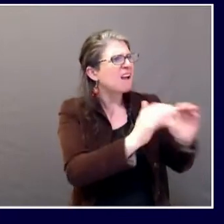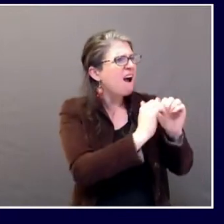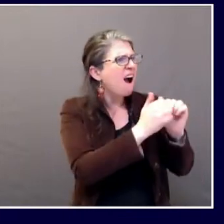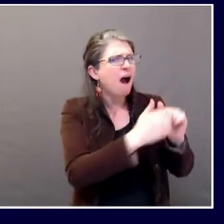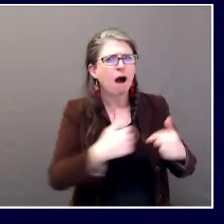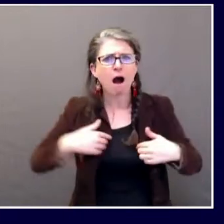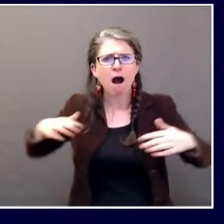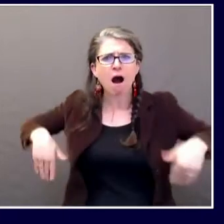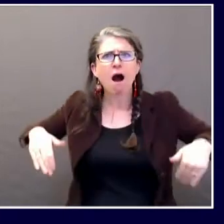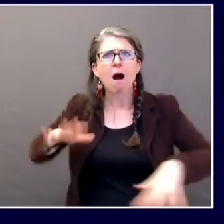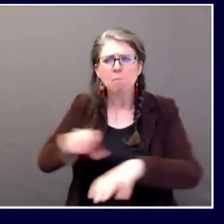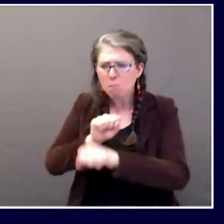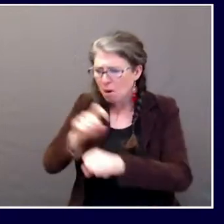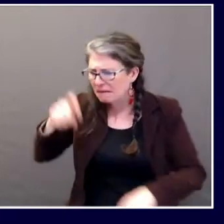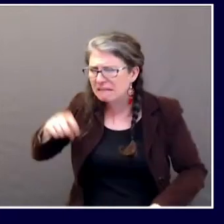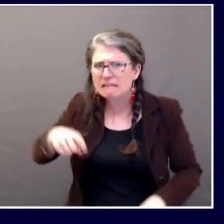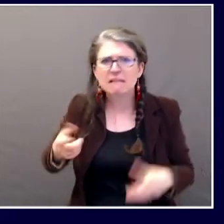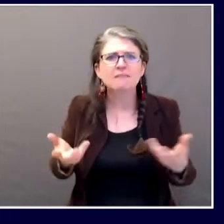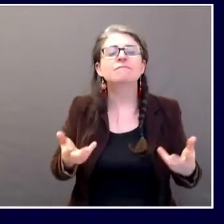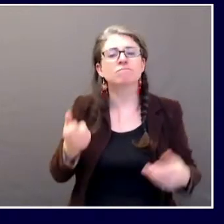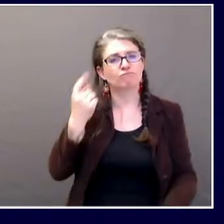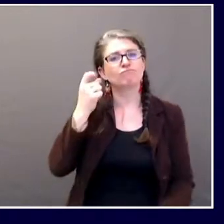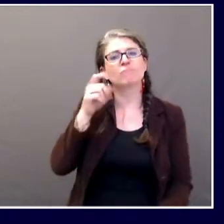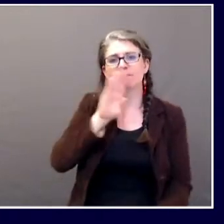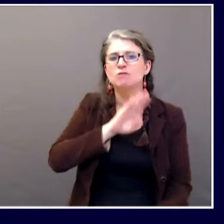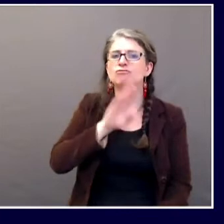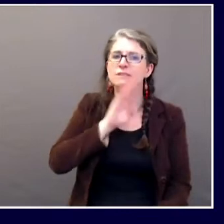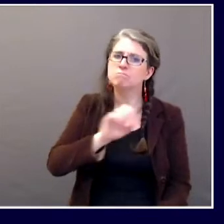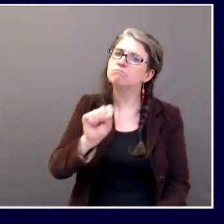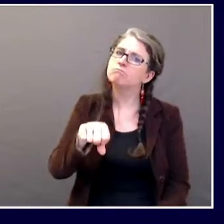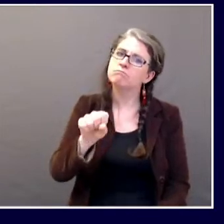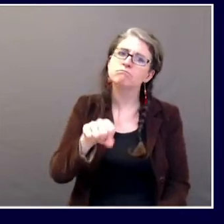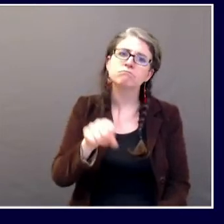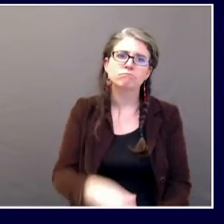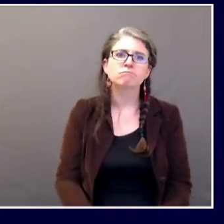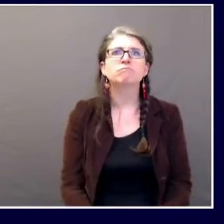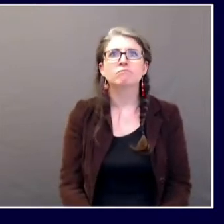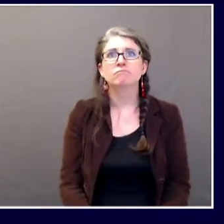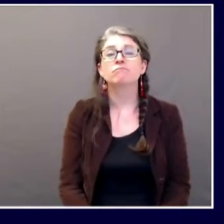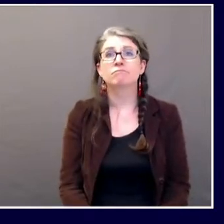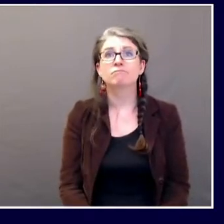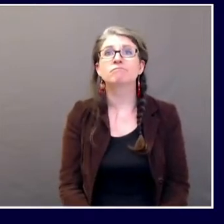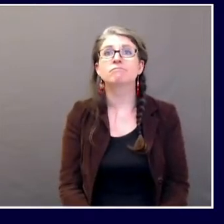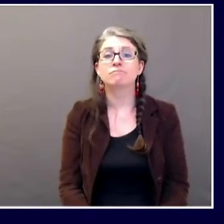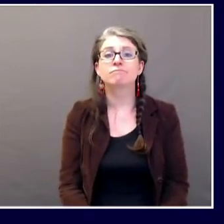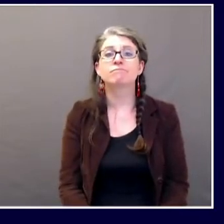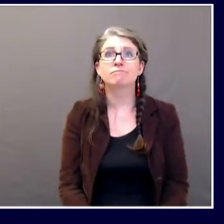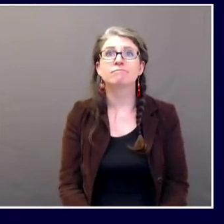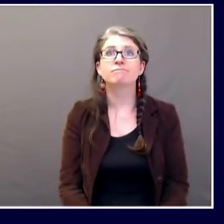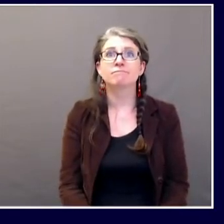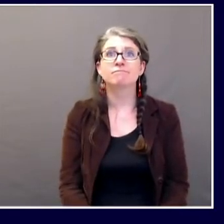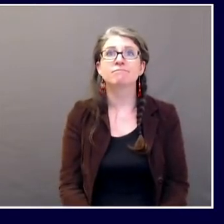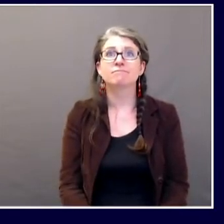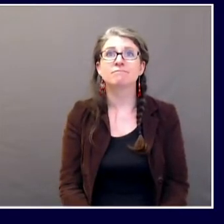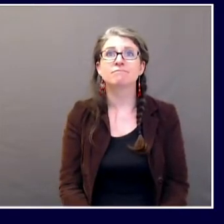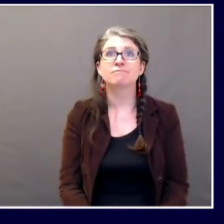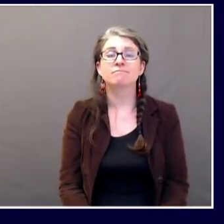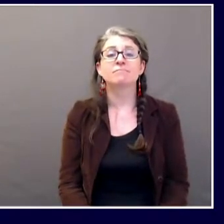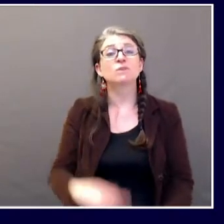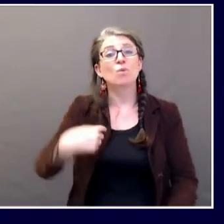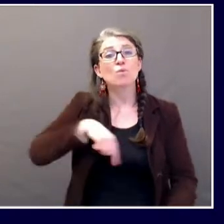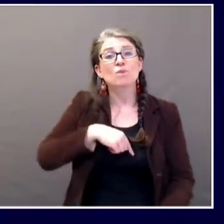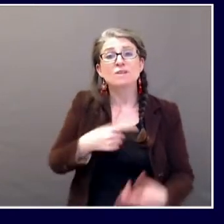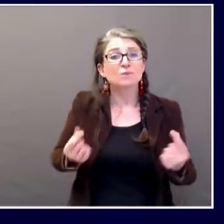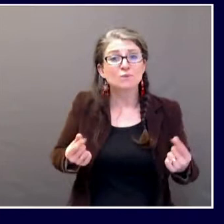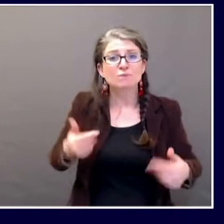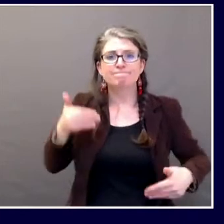within the states of how things are rolling out. Writ large, although we may all be moving in a good direction, still means that some folks